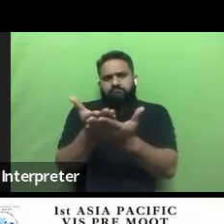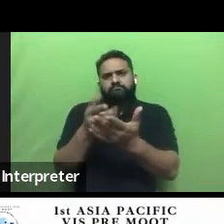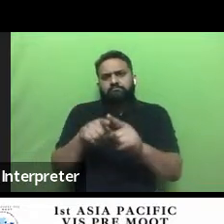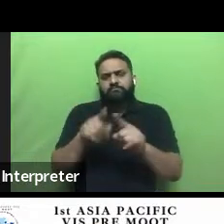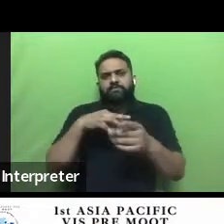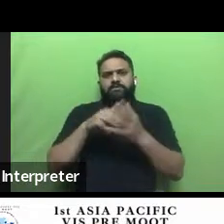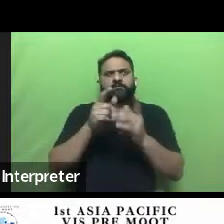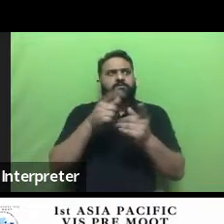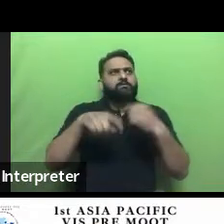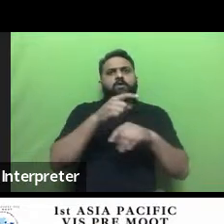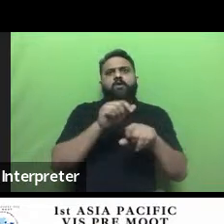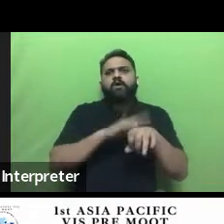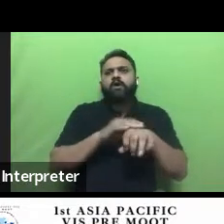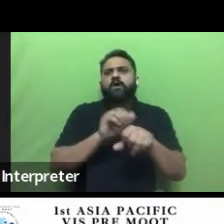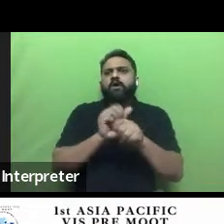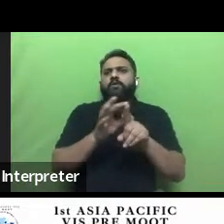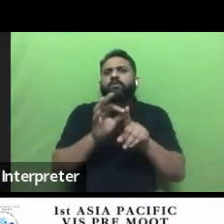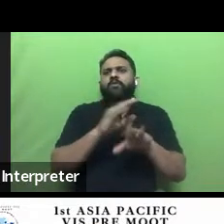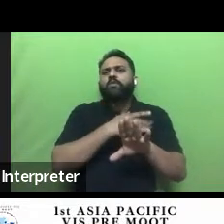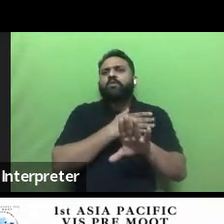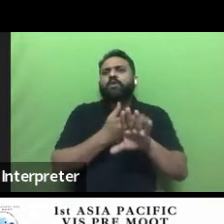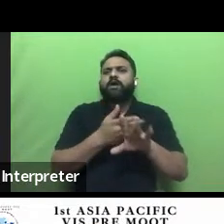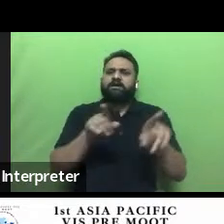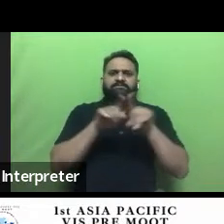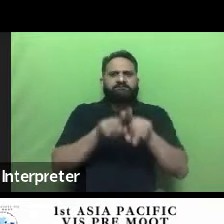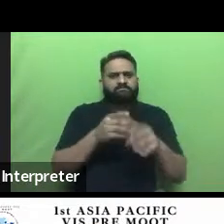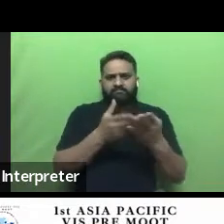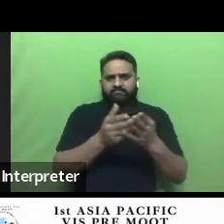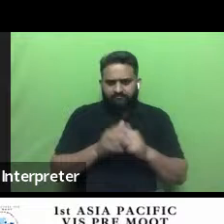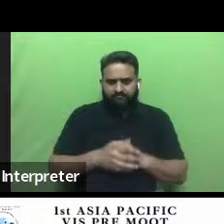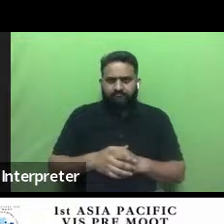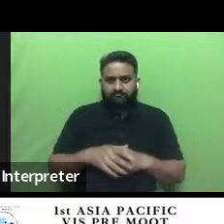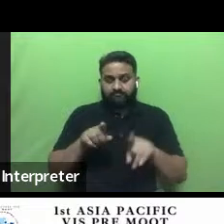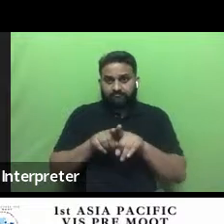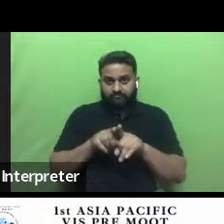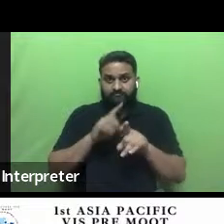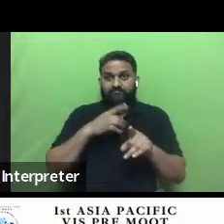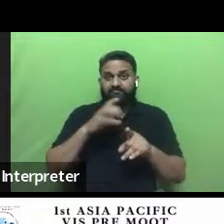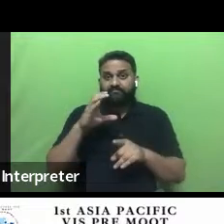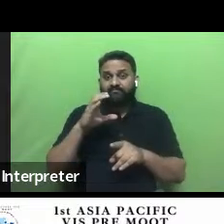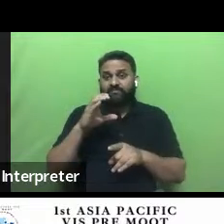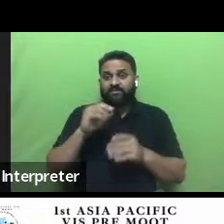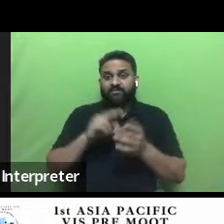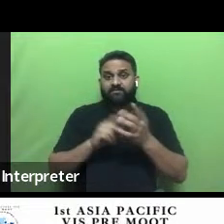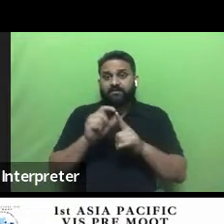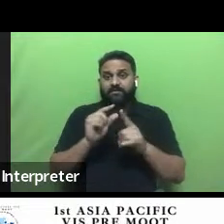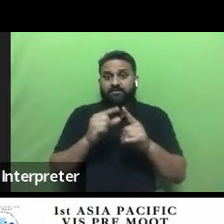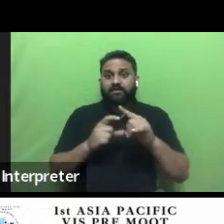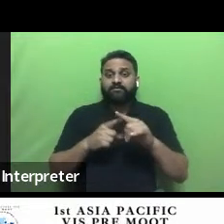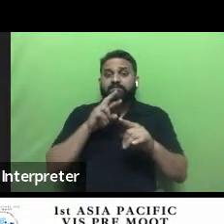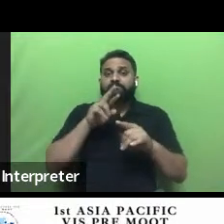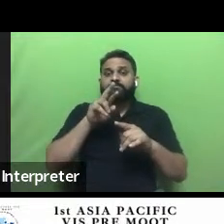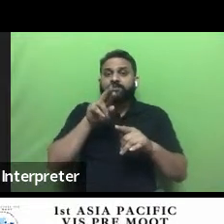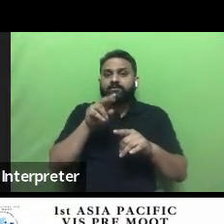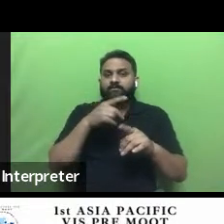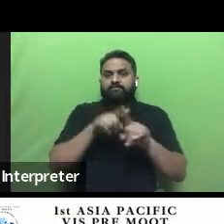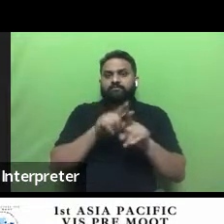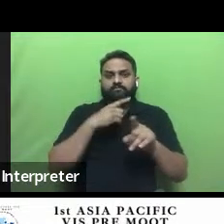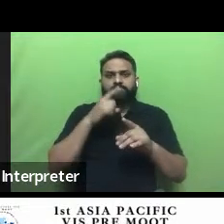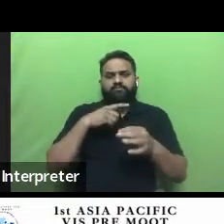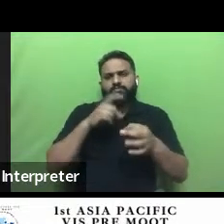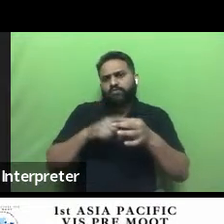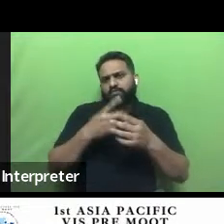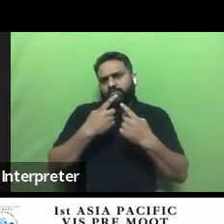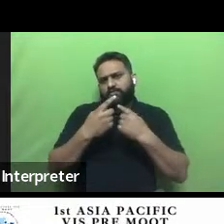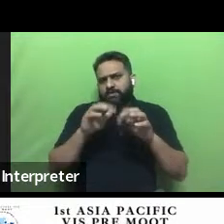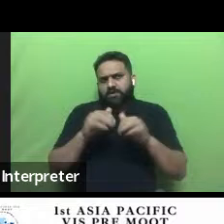established practice, and particularly by their conduct in opening a letter of credit or making inquiries to do so pursuant